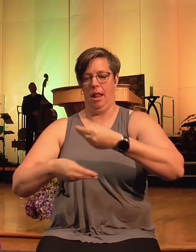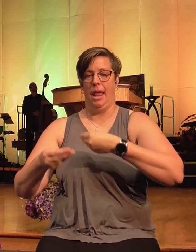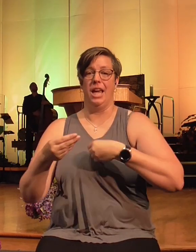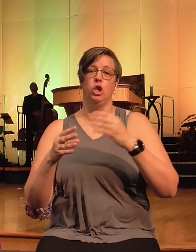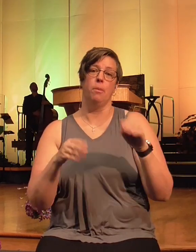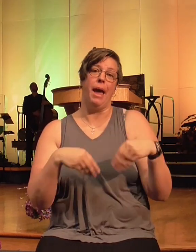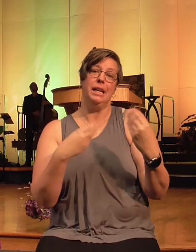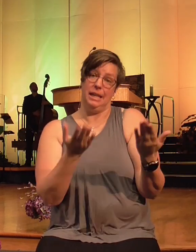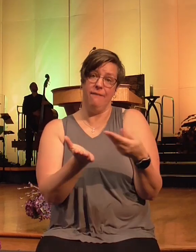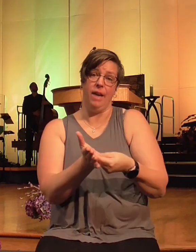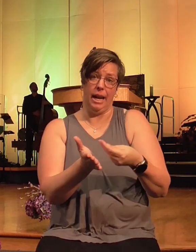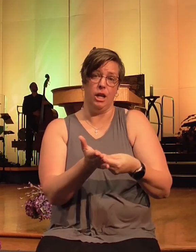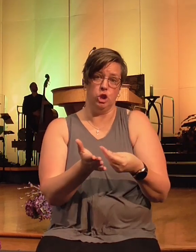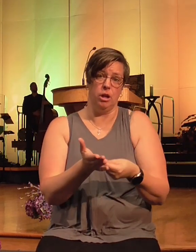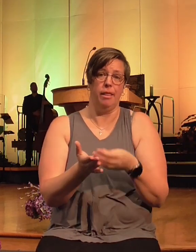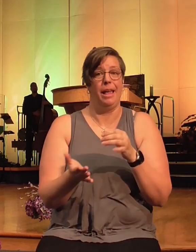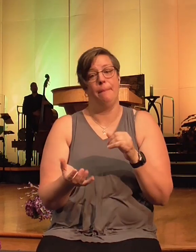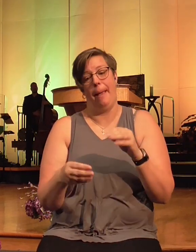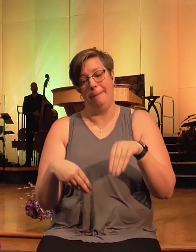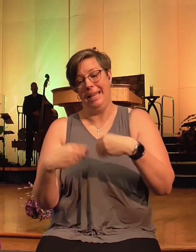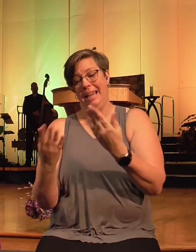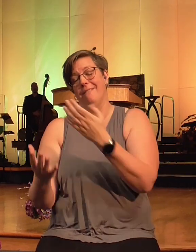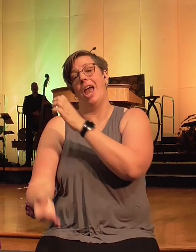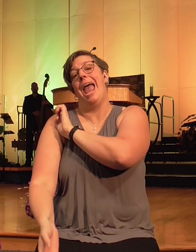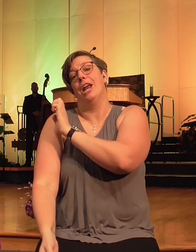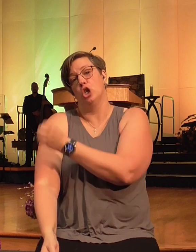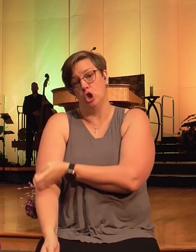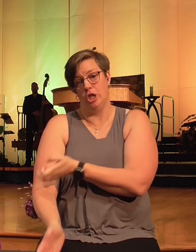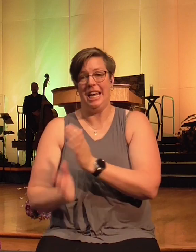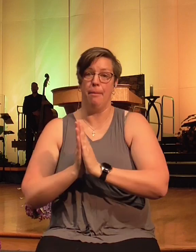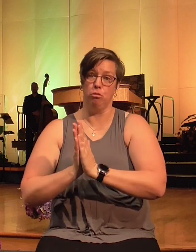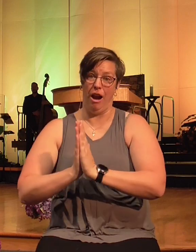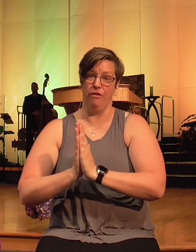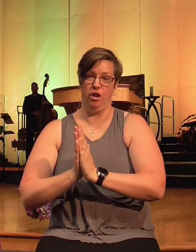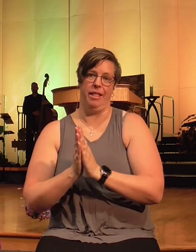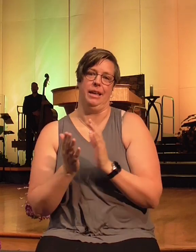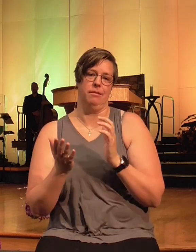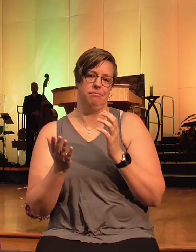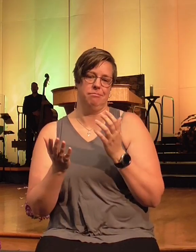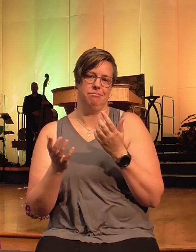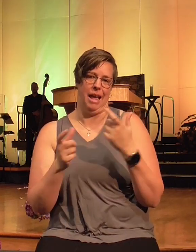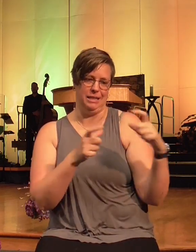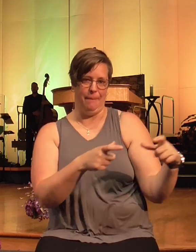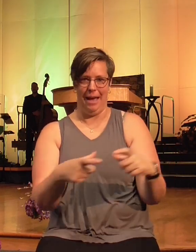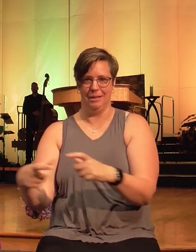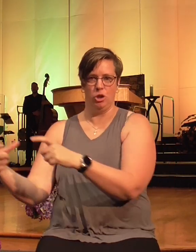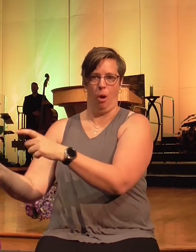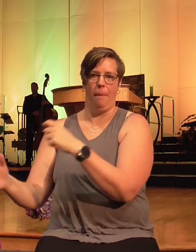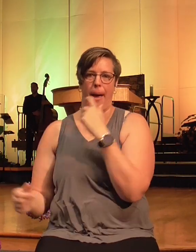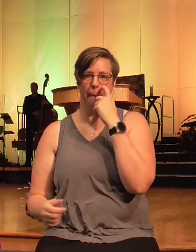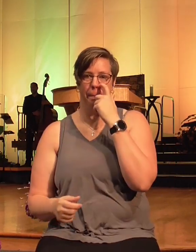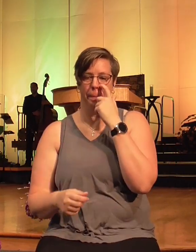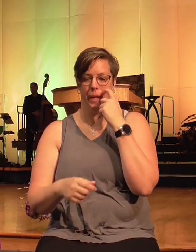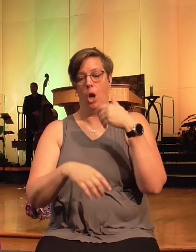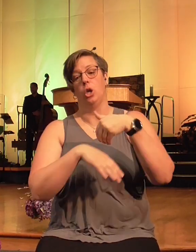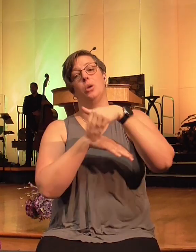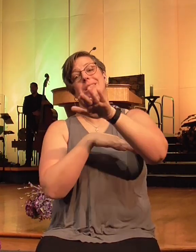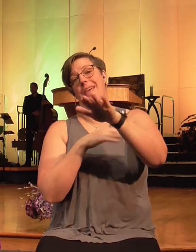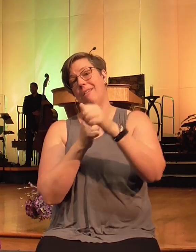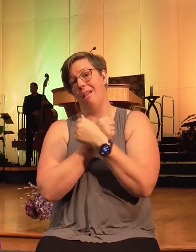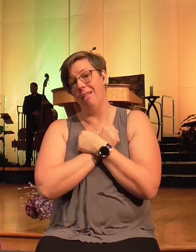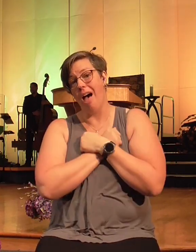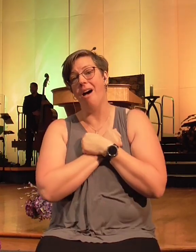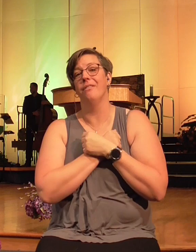giving financially, it might be that you're giving energy and prayerfulness as the baskets go by, or sending love into this